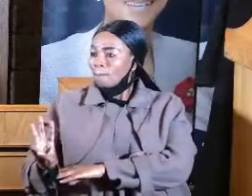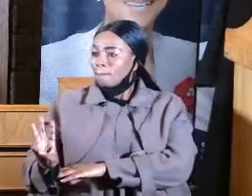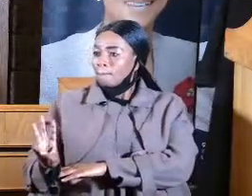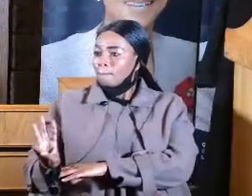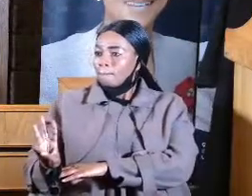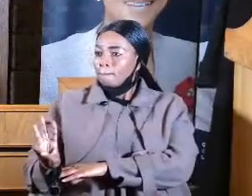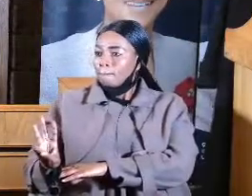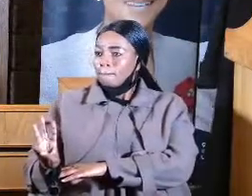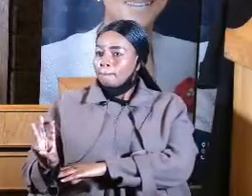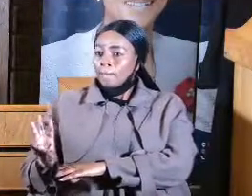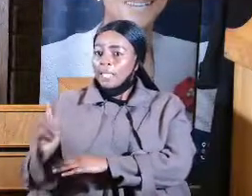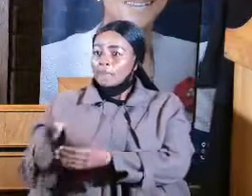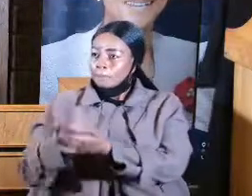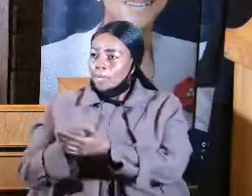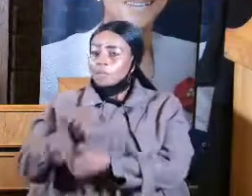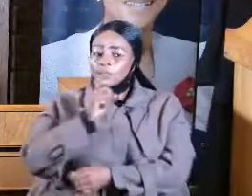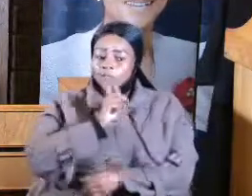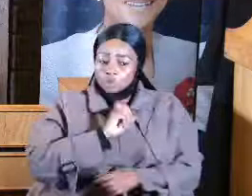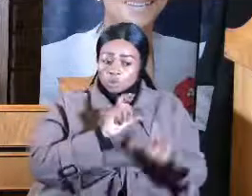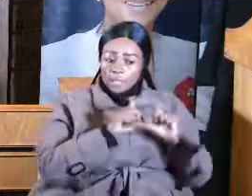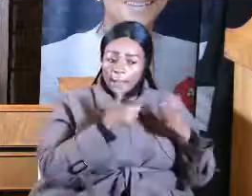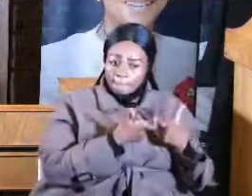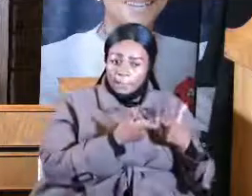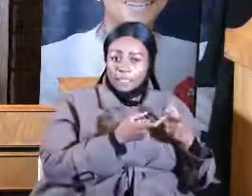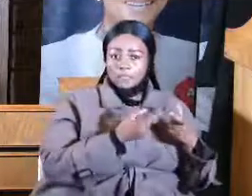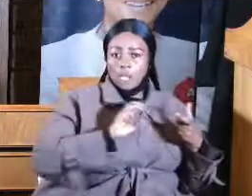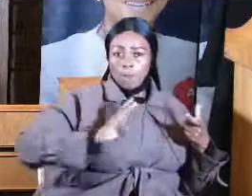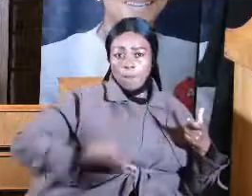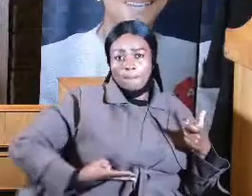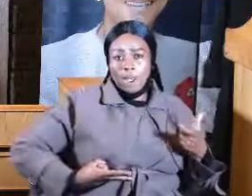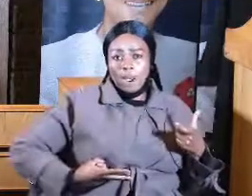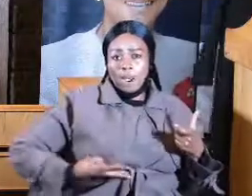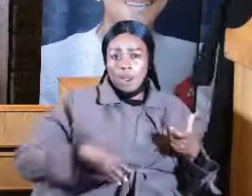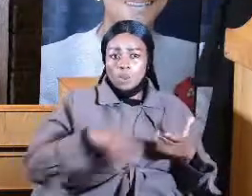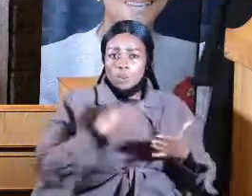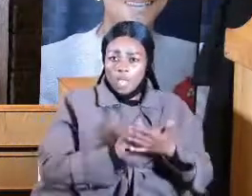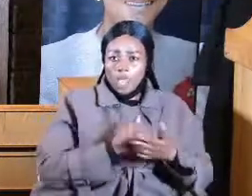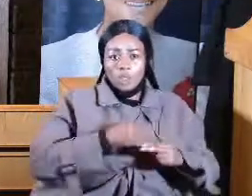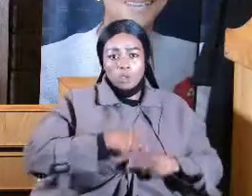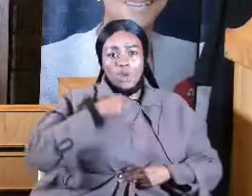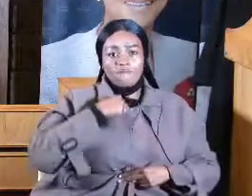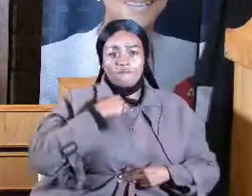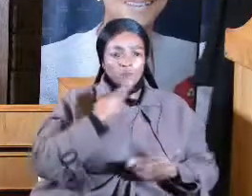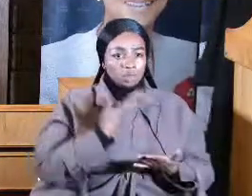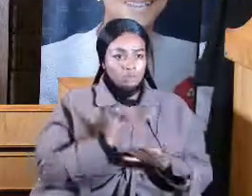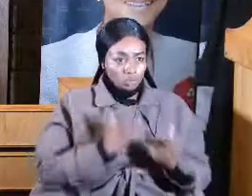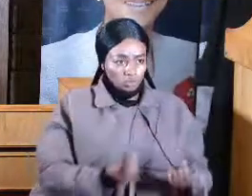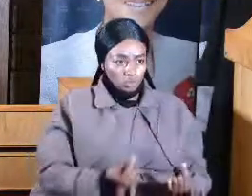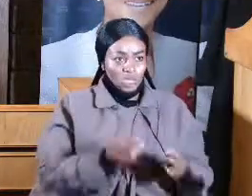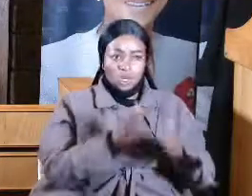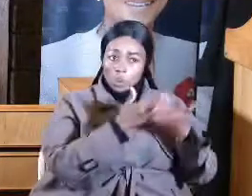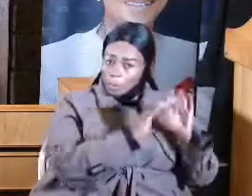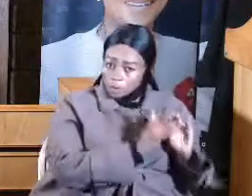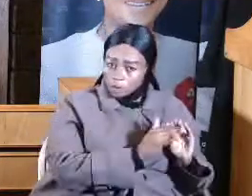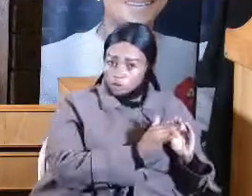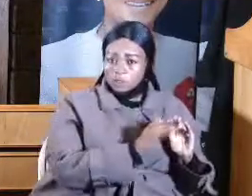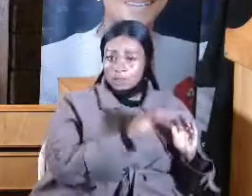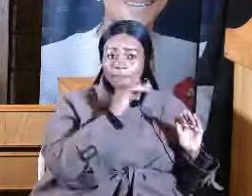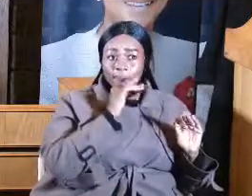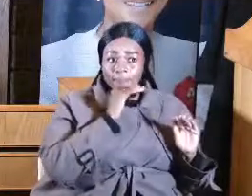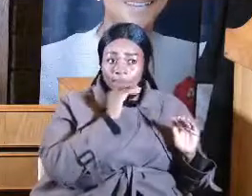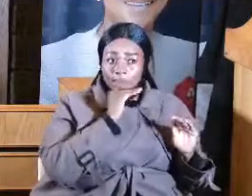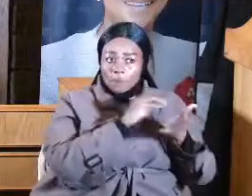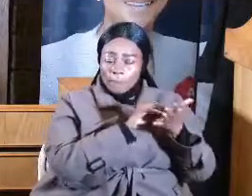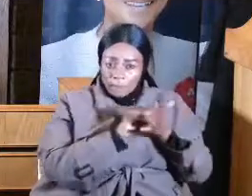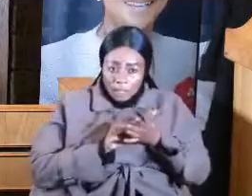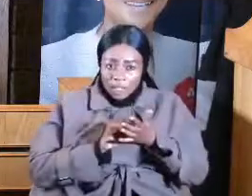instances. Utilize the people that are able to make the uniform in your community. By that way, you will be bringing